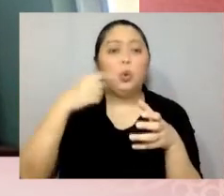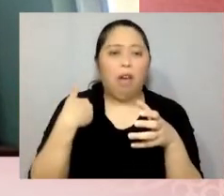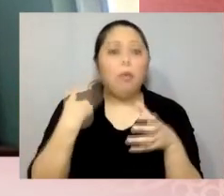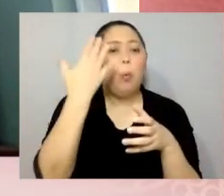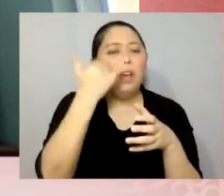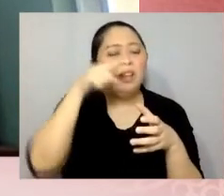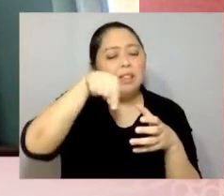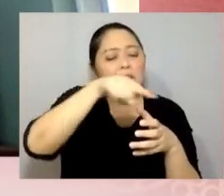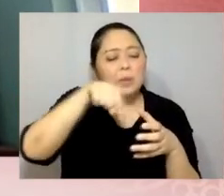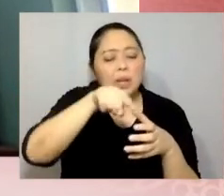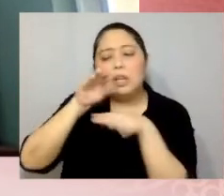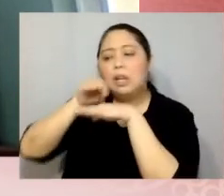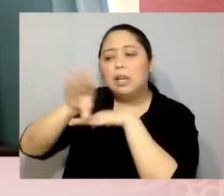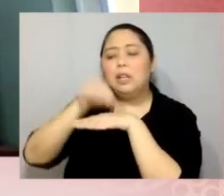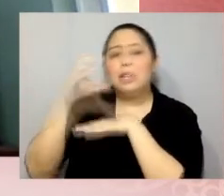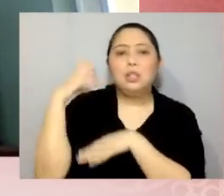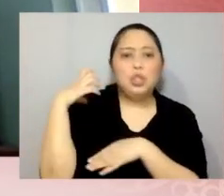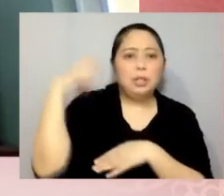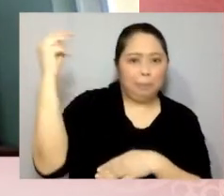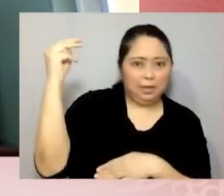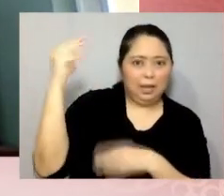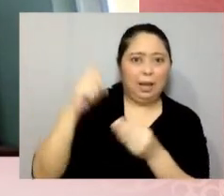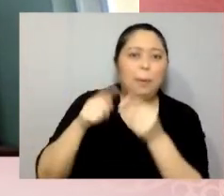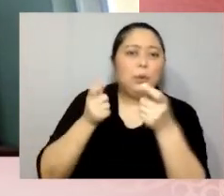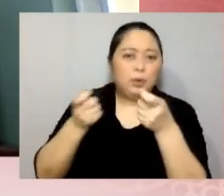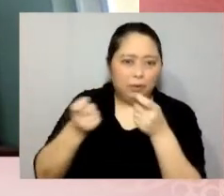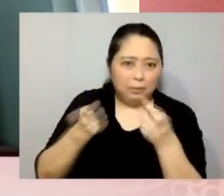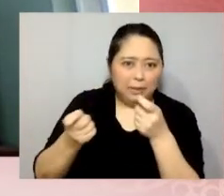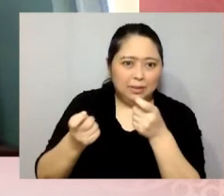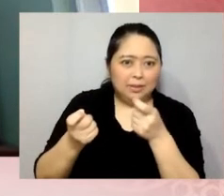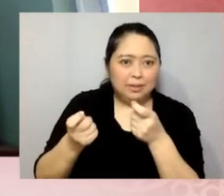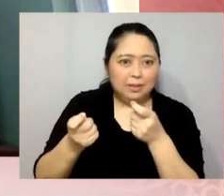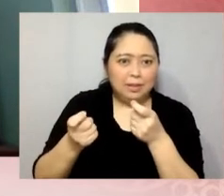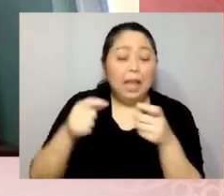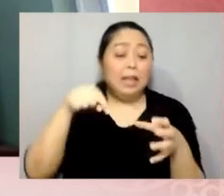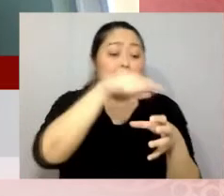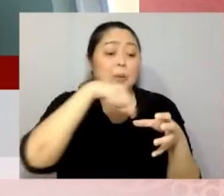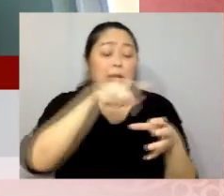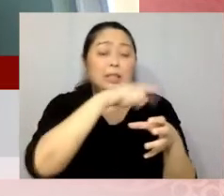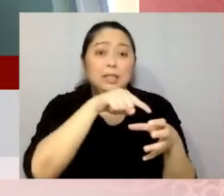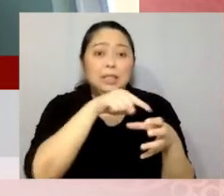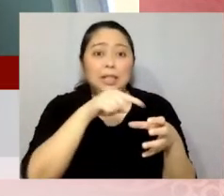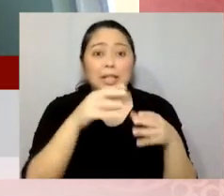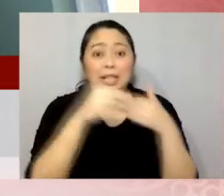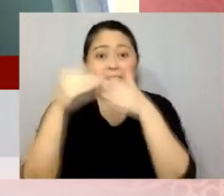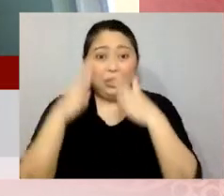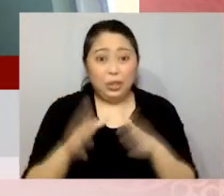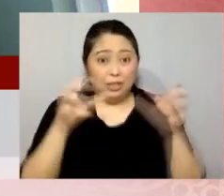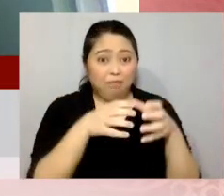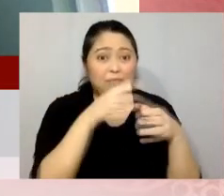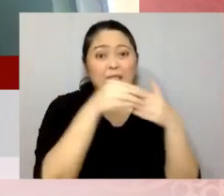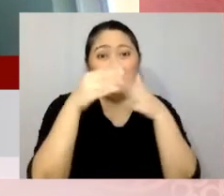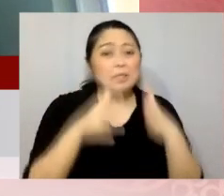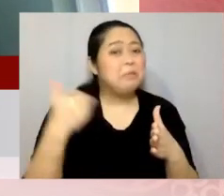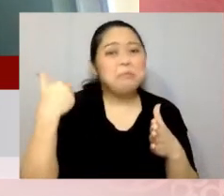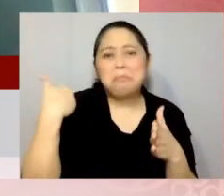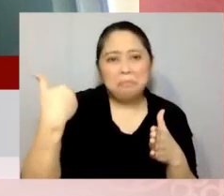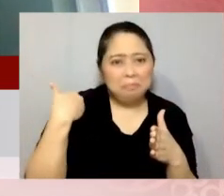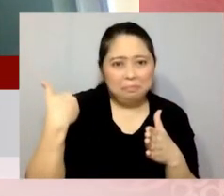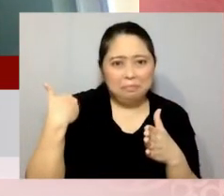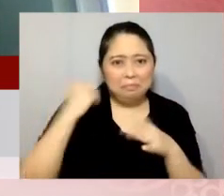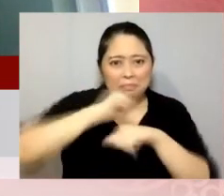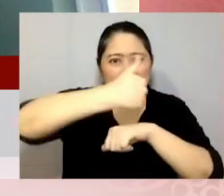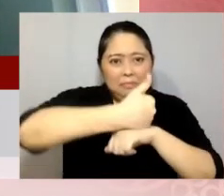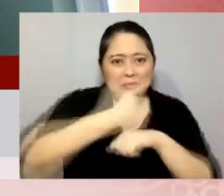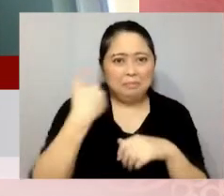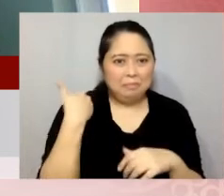on governance. So this has never been convened yet. Mm. And these are things that